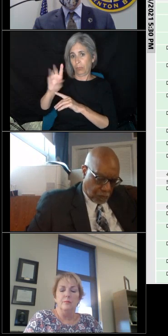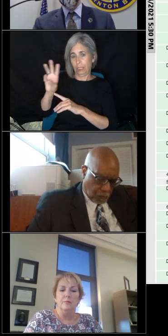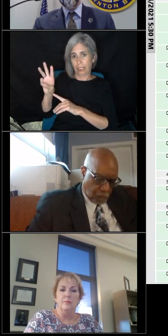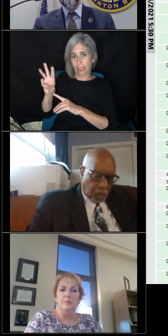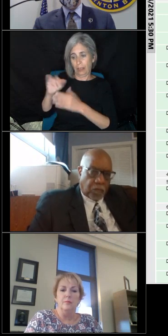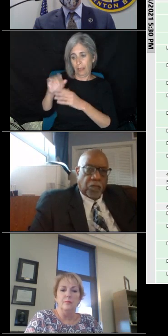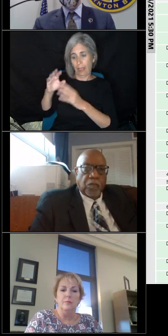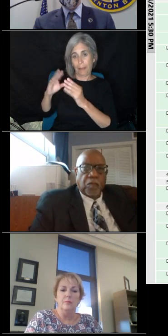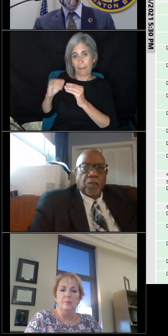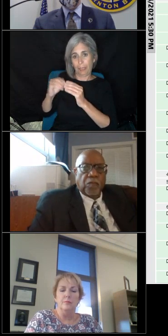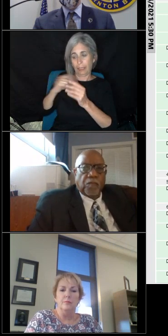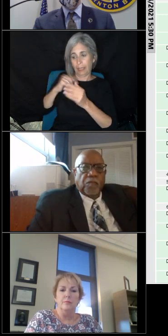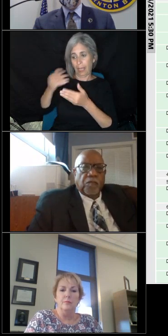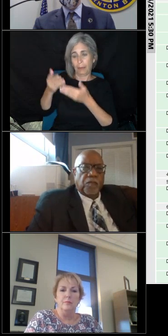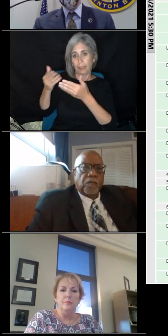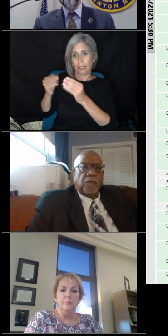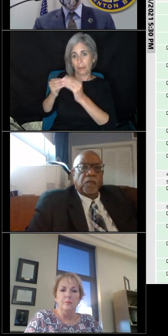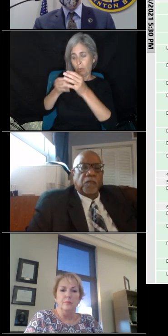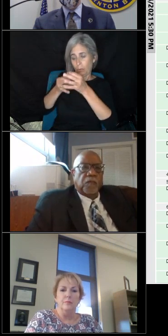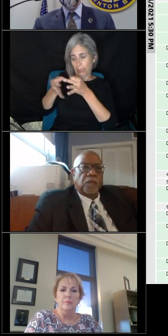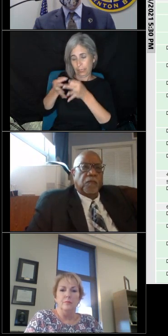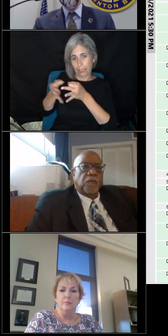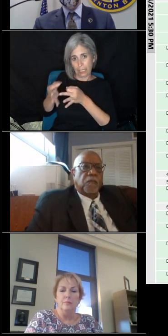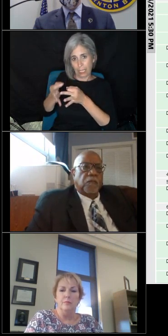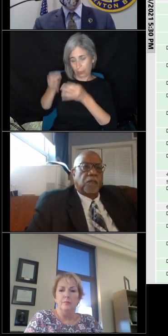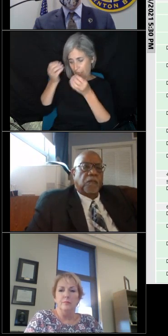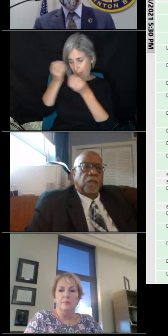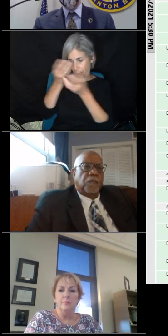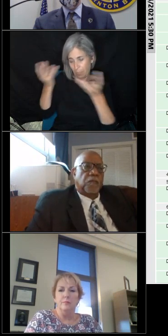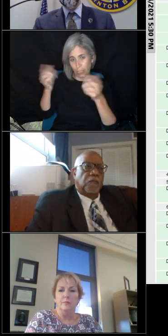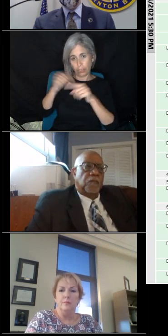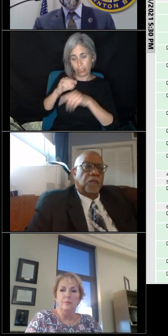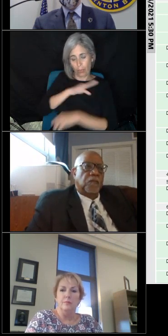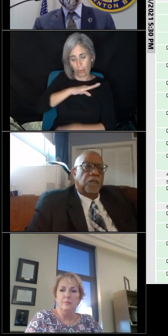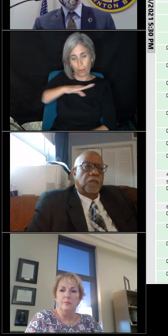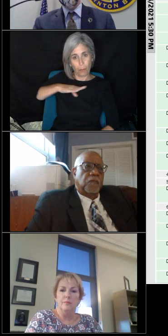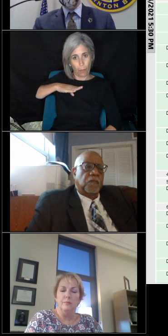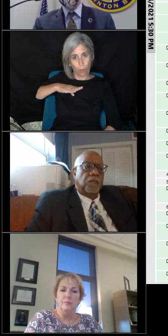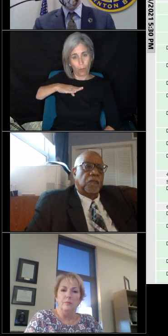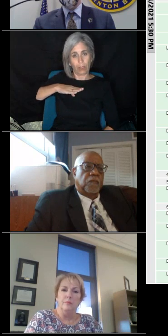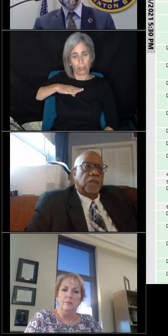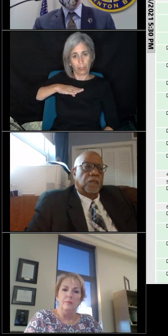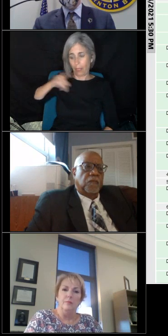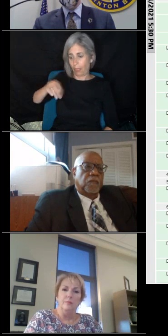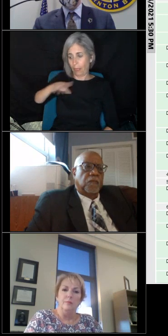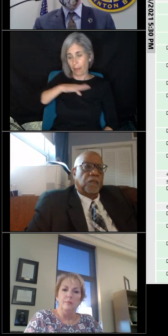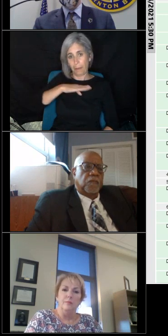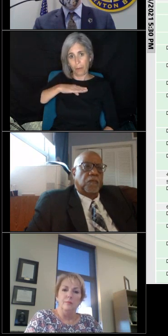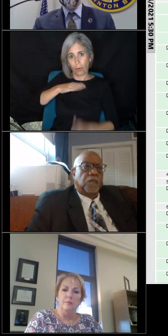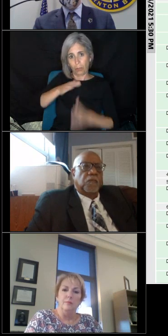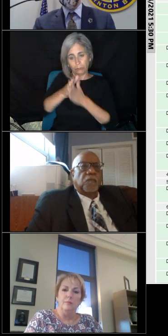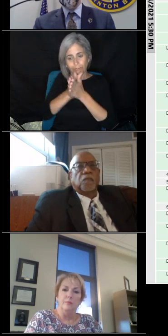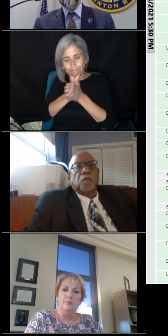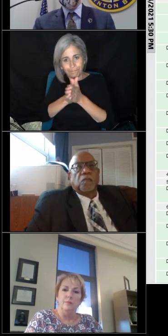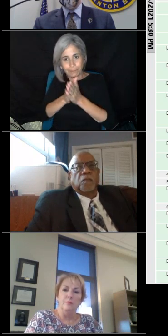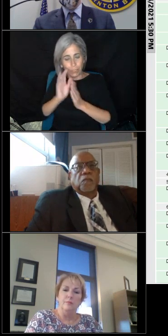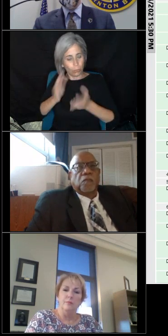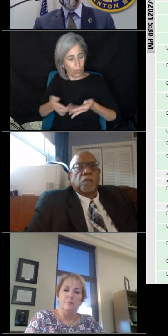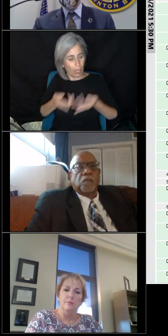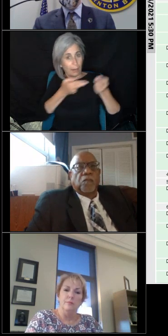that meeting, I presented a more detailed information to the board. The board enthusiastically